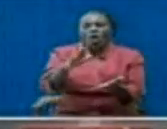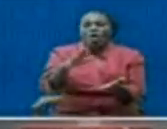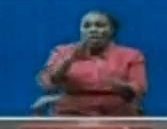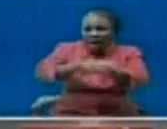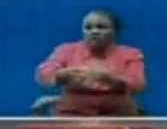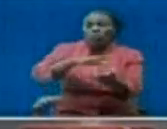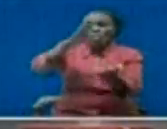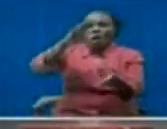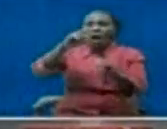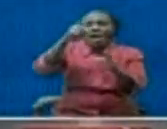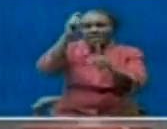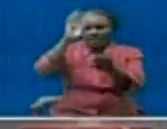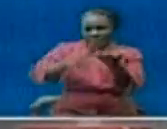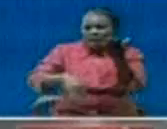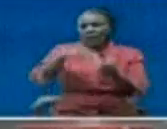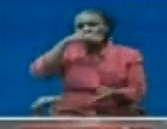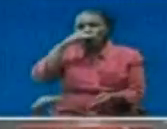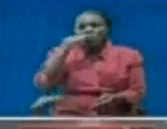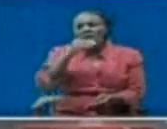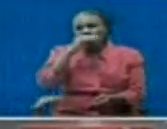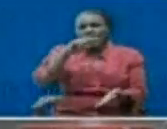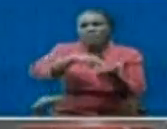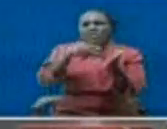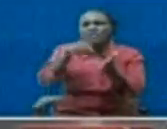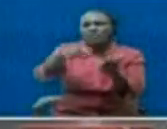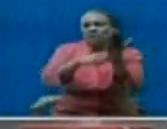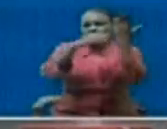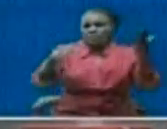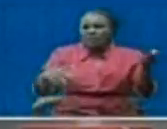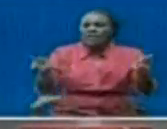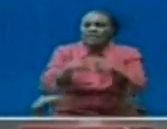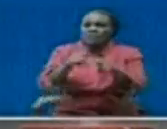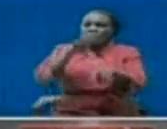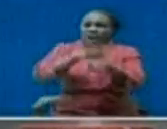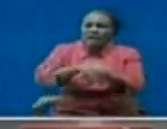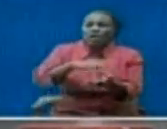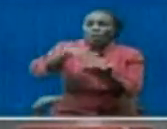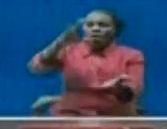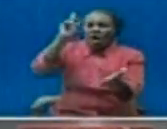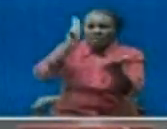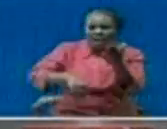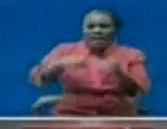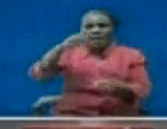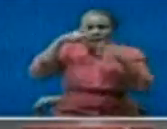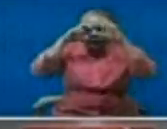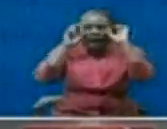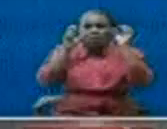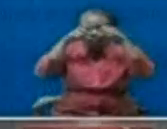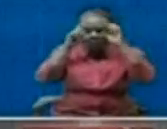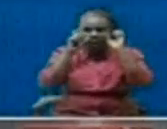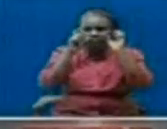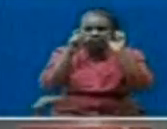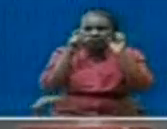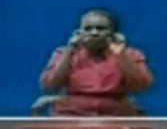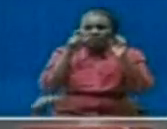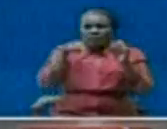Mudavadi, which proves maybe he didn't stand for much. He got more votes than Honorable Martha Karua, the Iron Lady, strong person. He got more votes